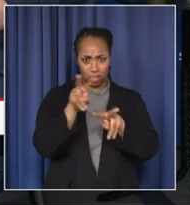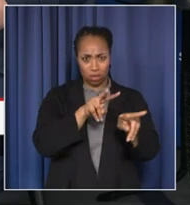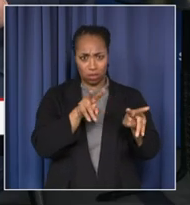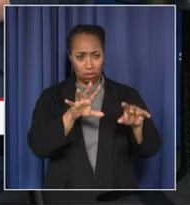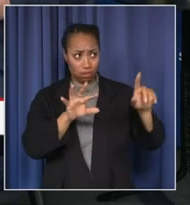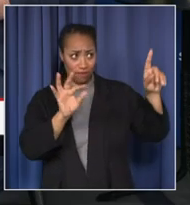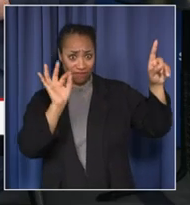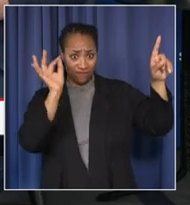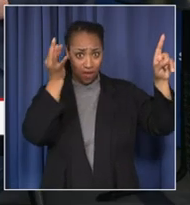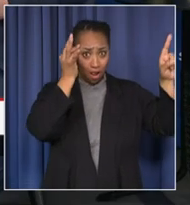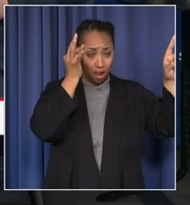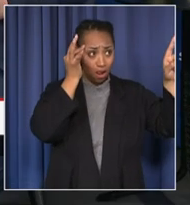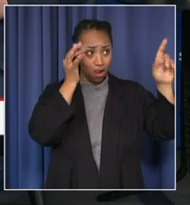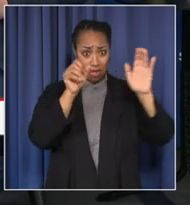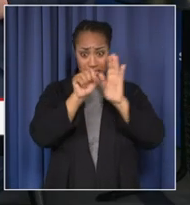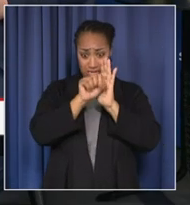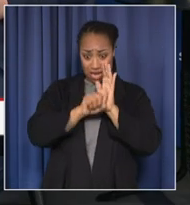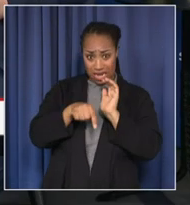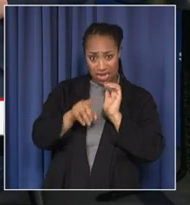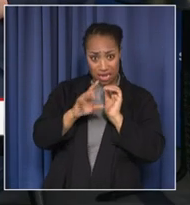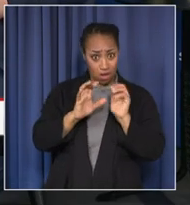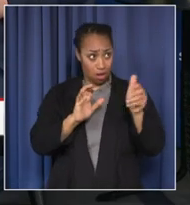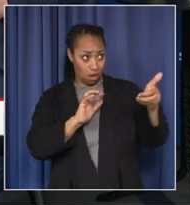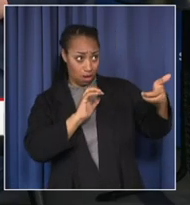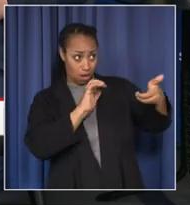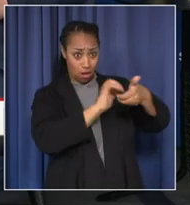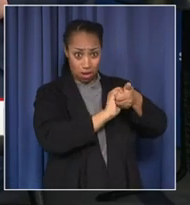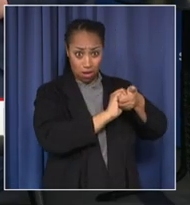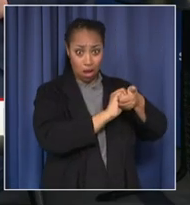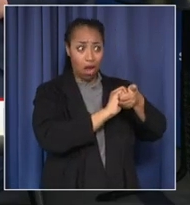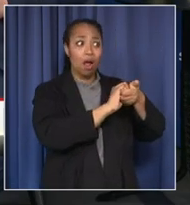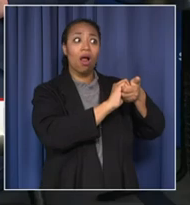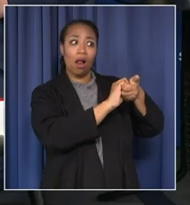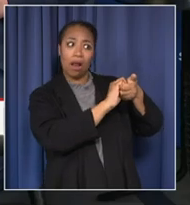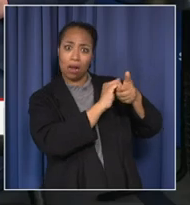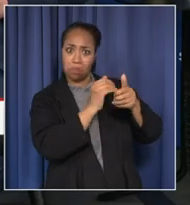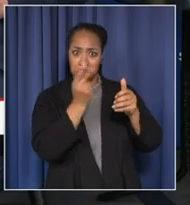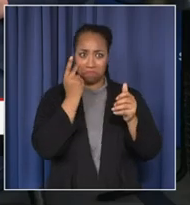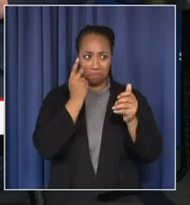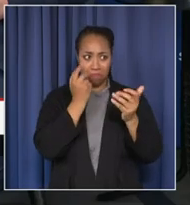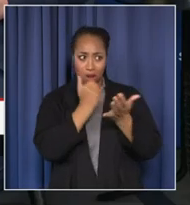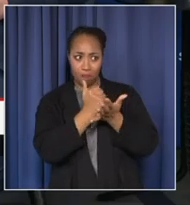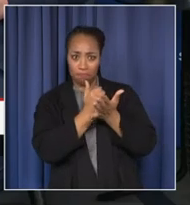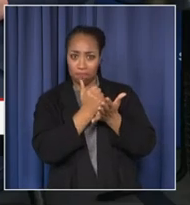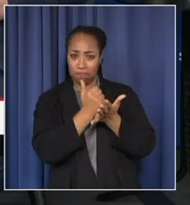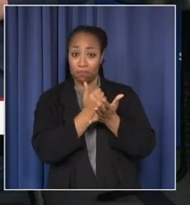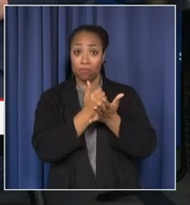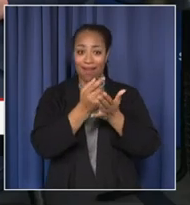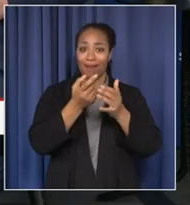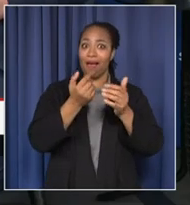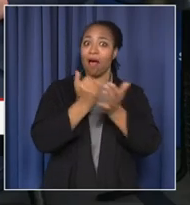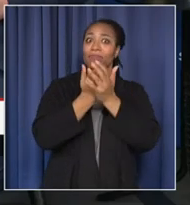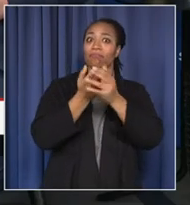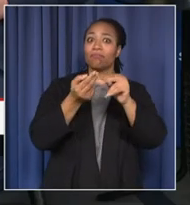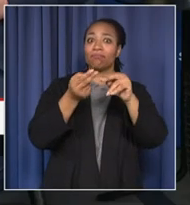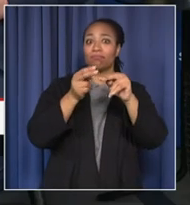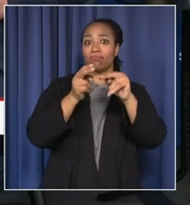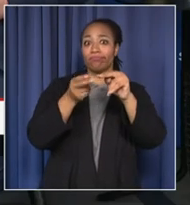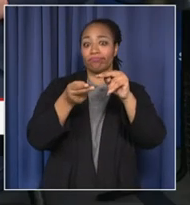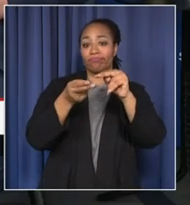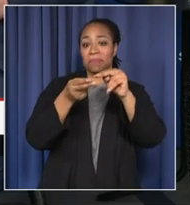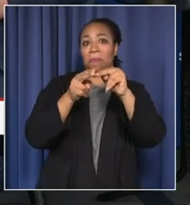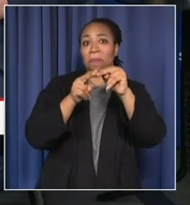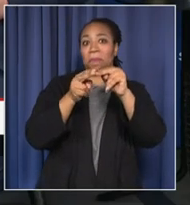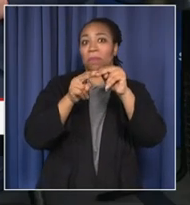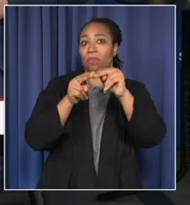But even from when I started, what it takes to build affordable housing, the cost of labor, the